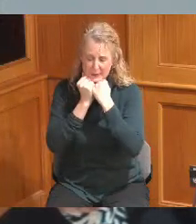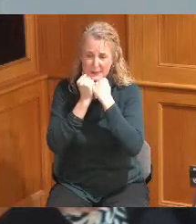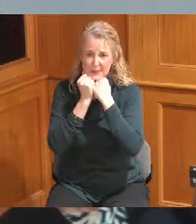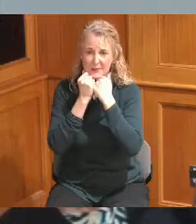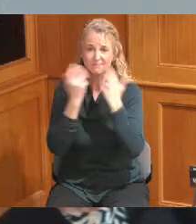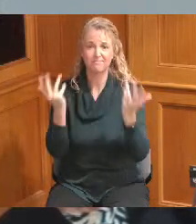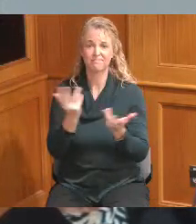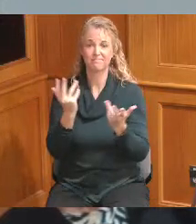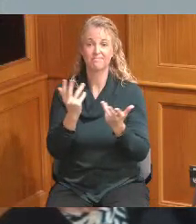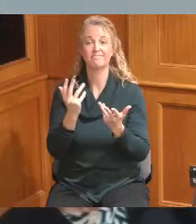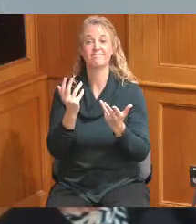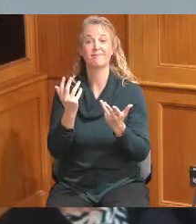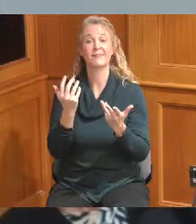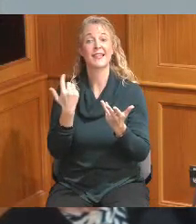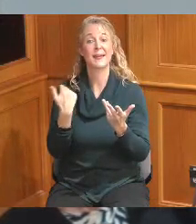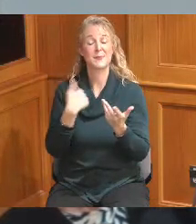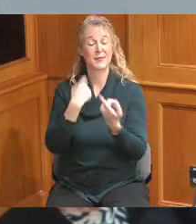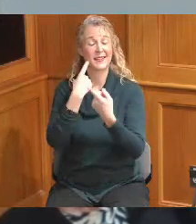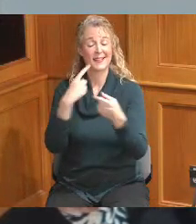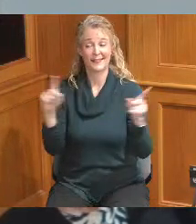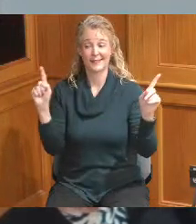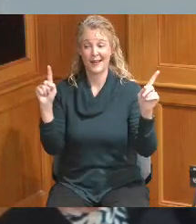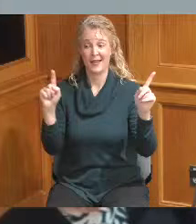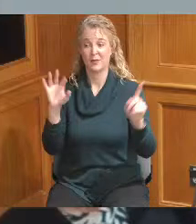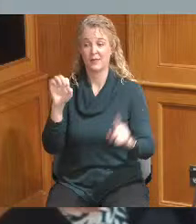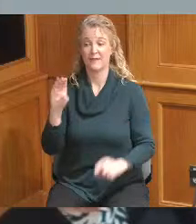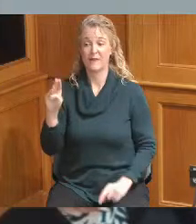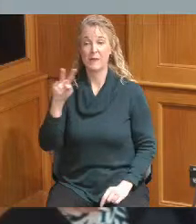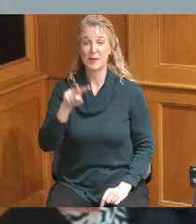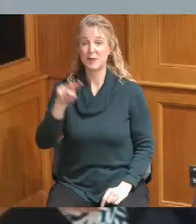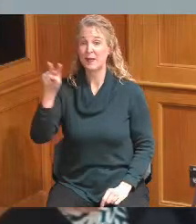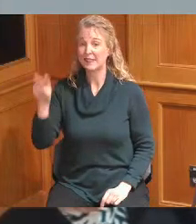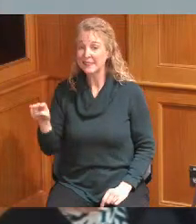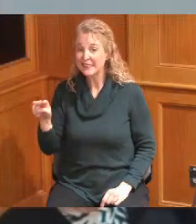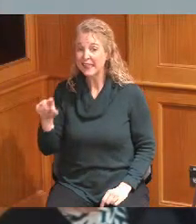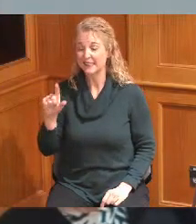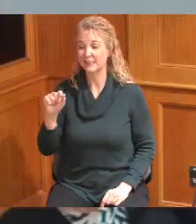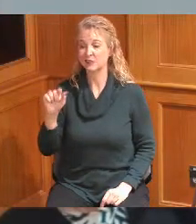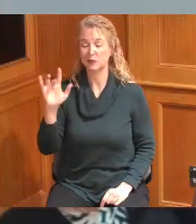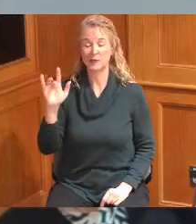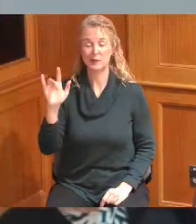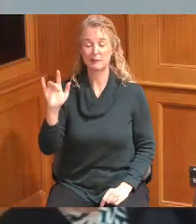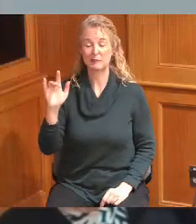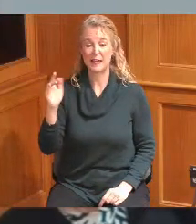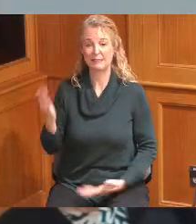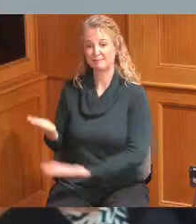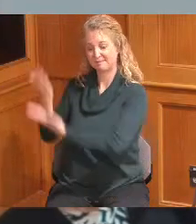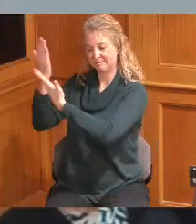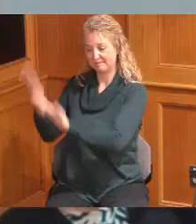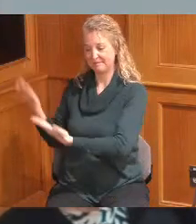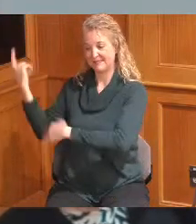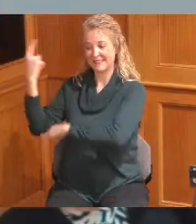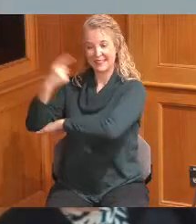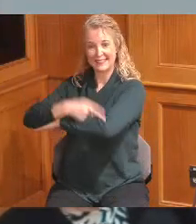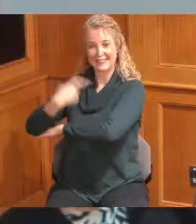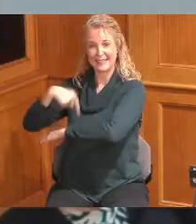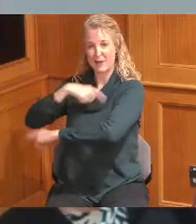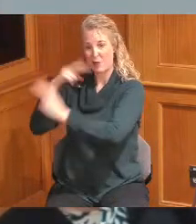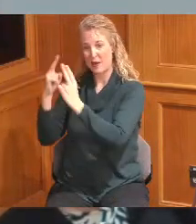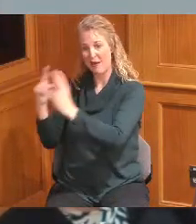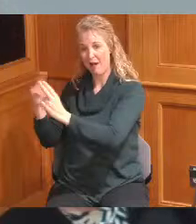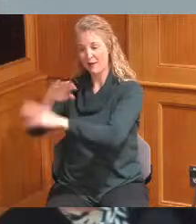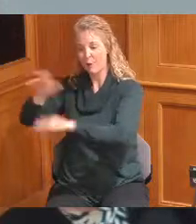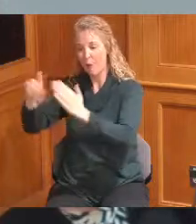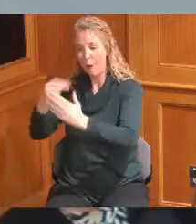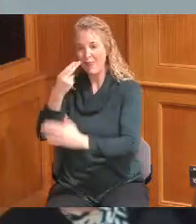the community and does hereby proclaim February 22nd, 2025 as Alan Woods Day in all of